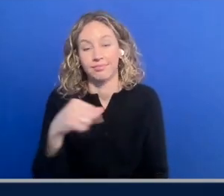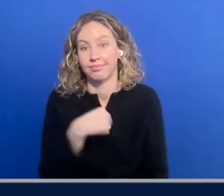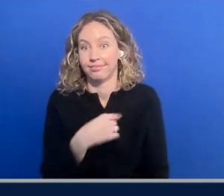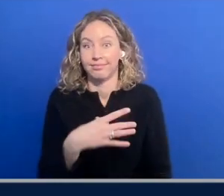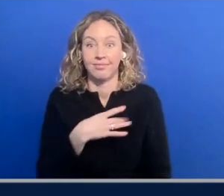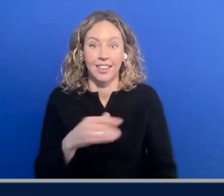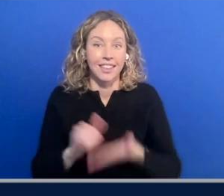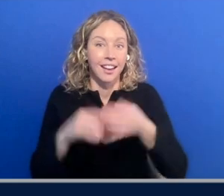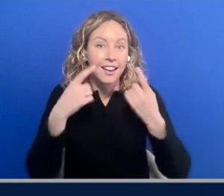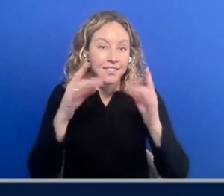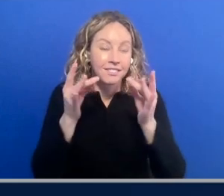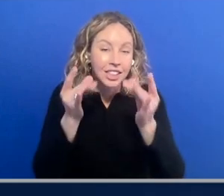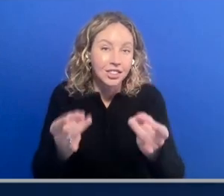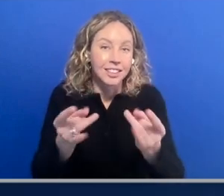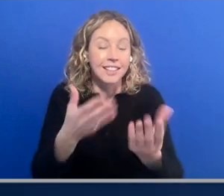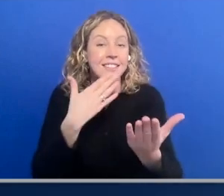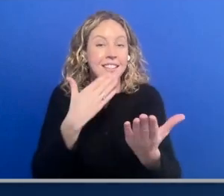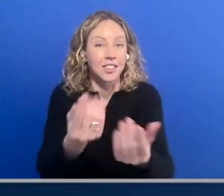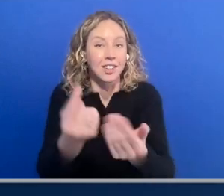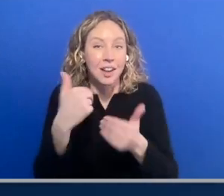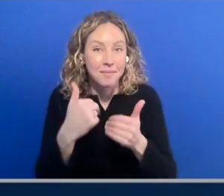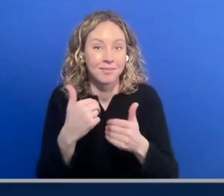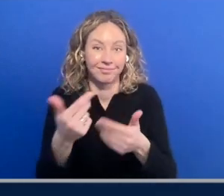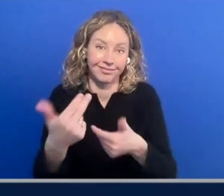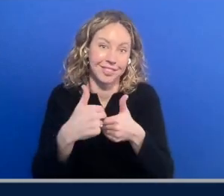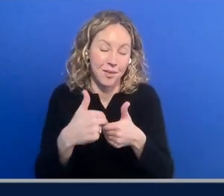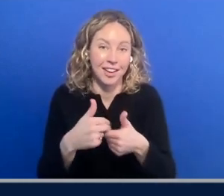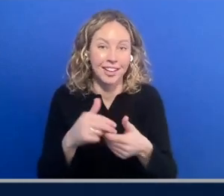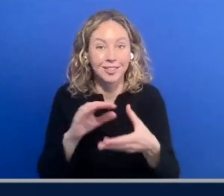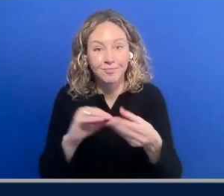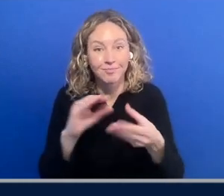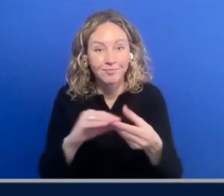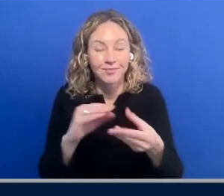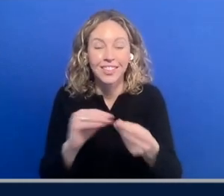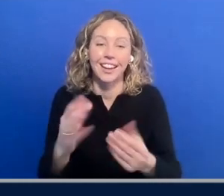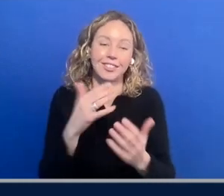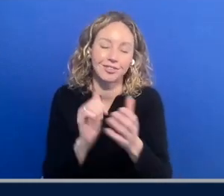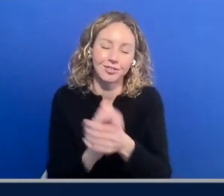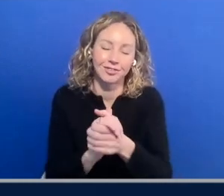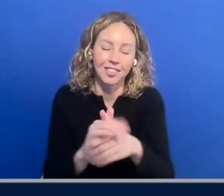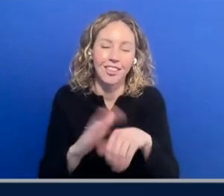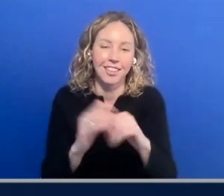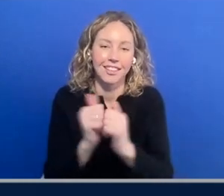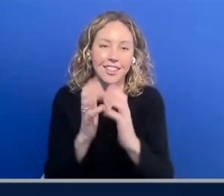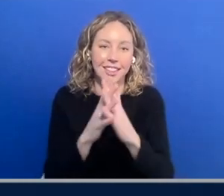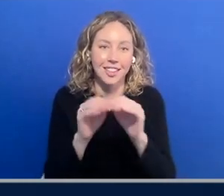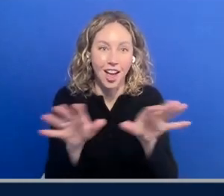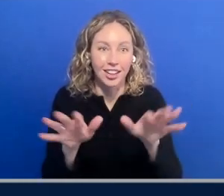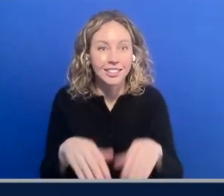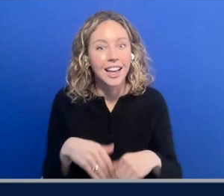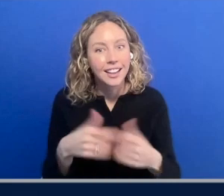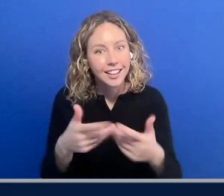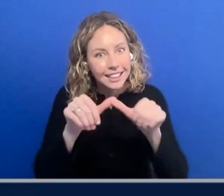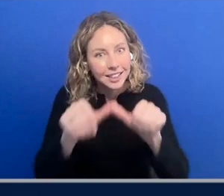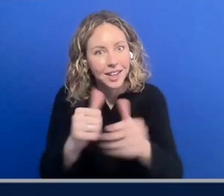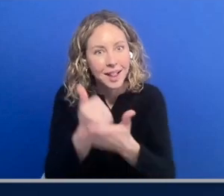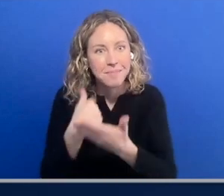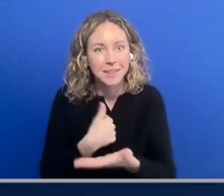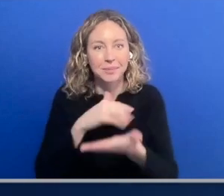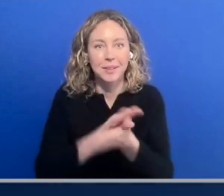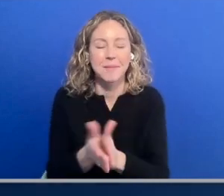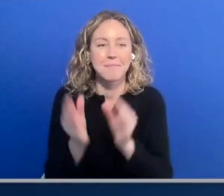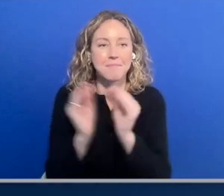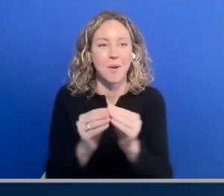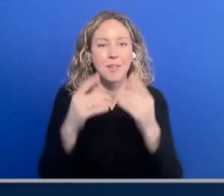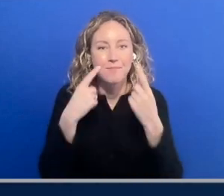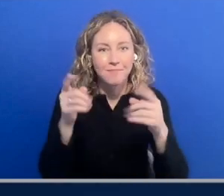coming on the show and telling us all about the things that you've launched. Congratulations on your launch, and keep helping us be more productive and make Amazon Q developer.